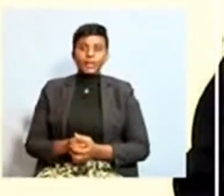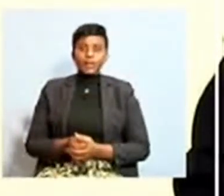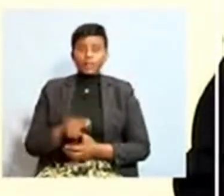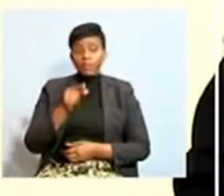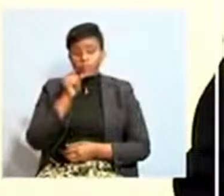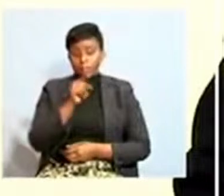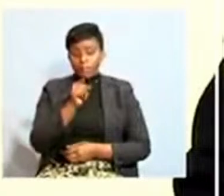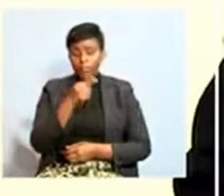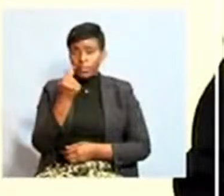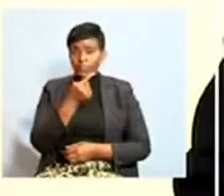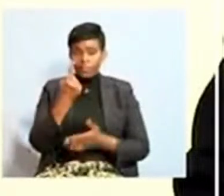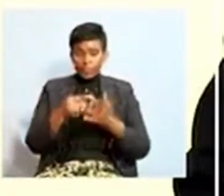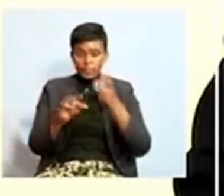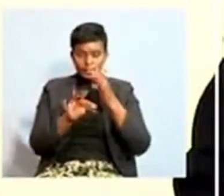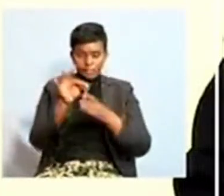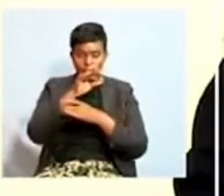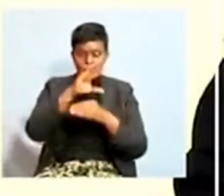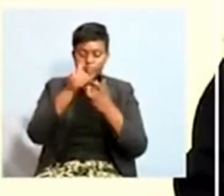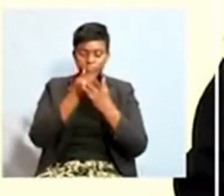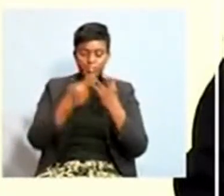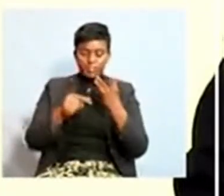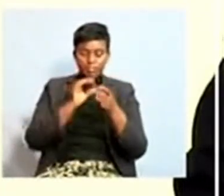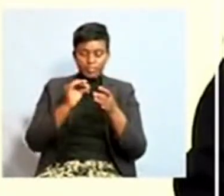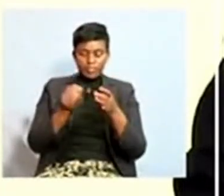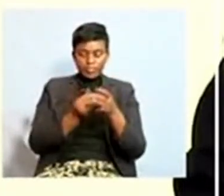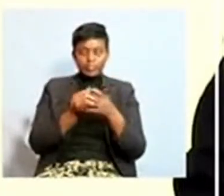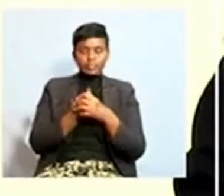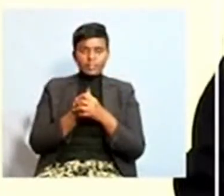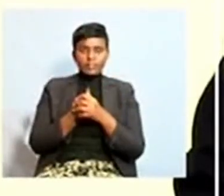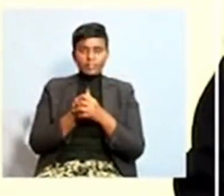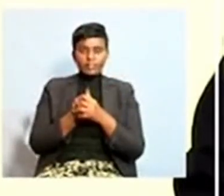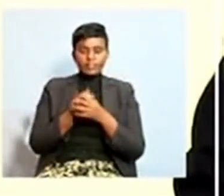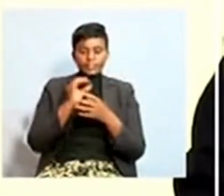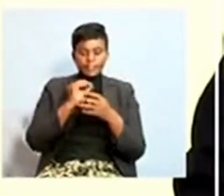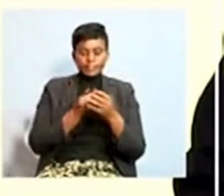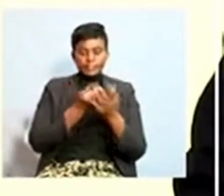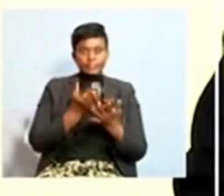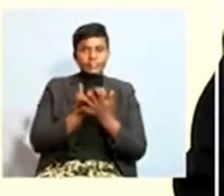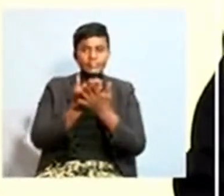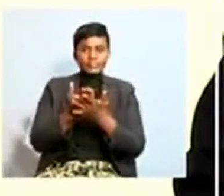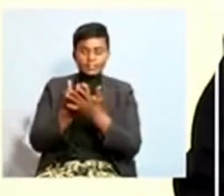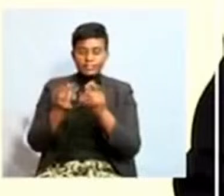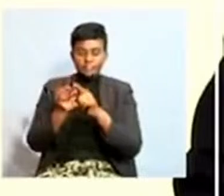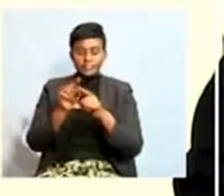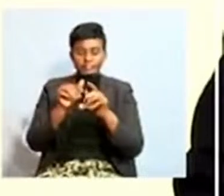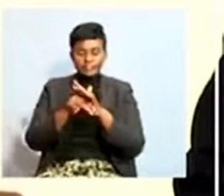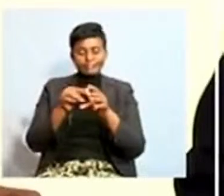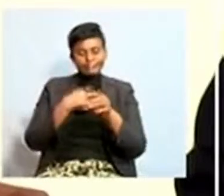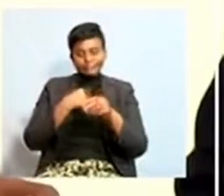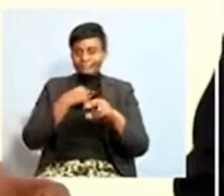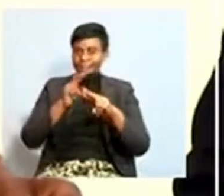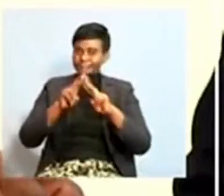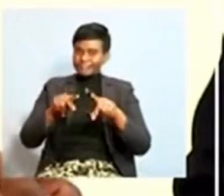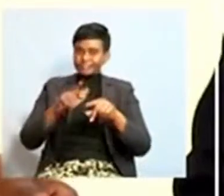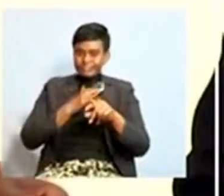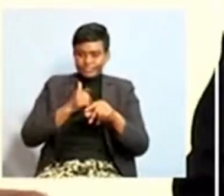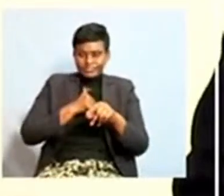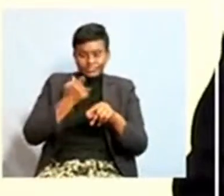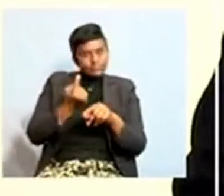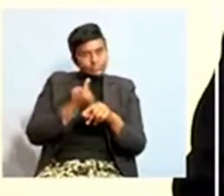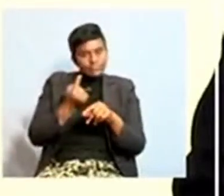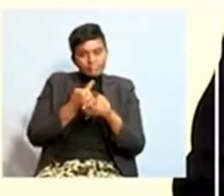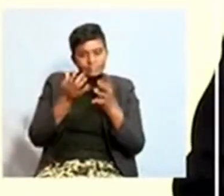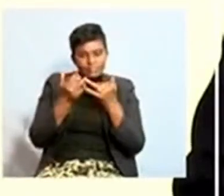That is the spirit of our submission. And at this point, Chair, I would like